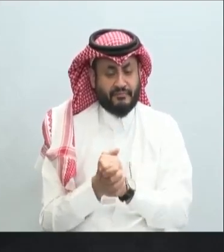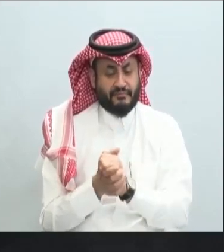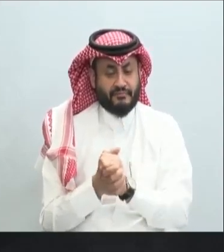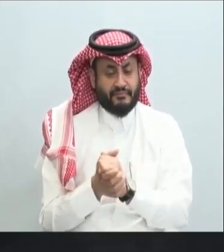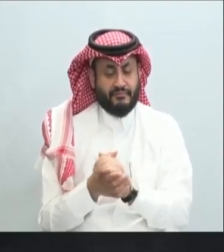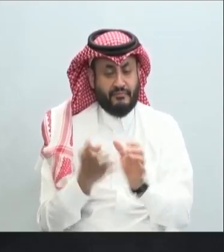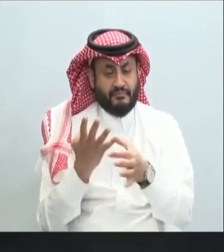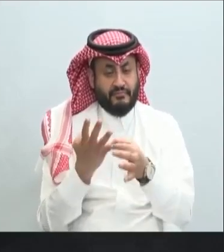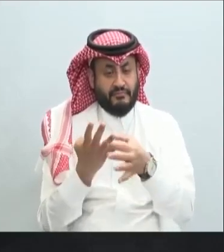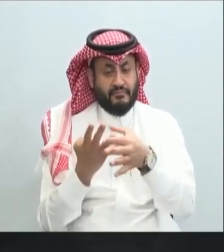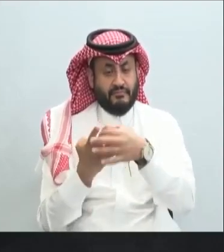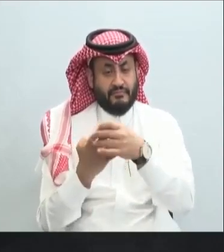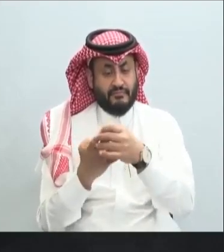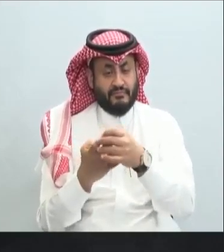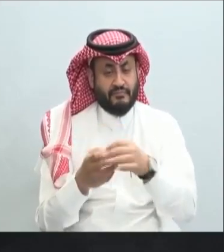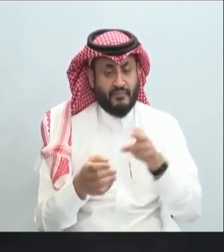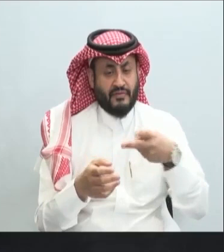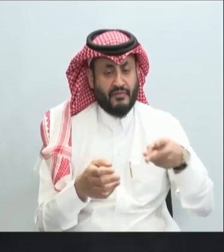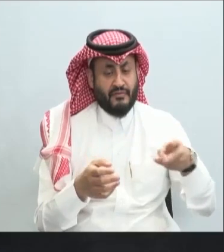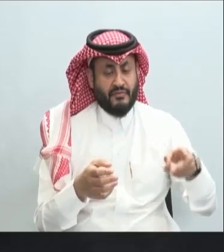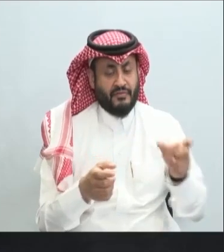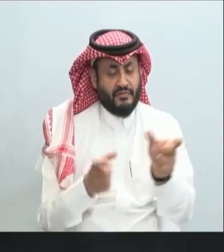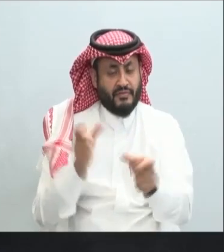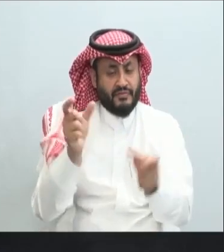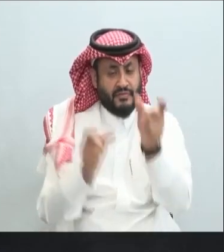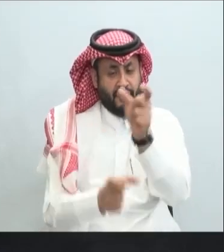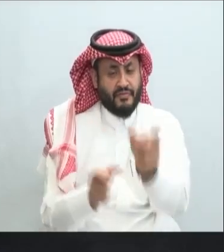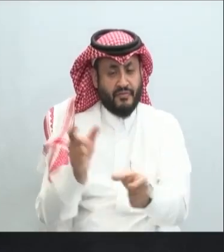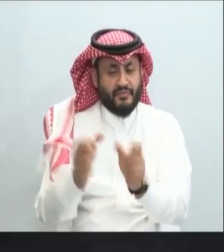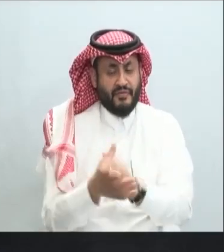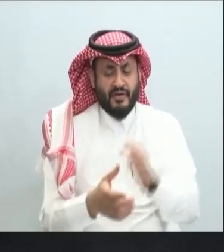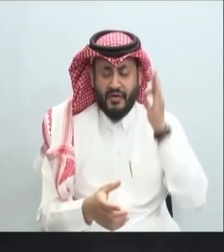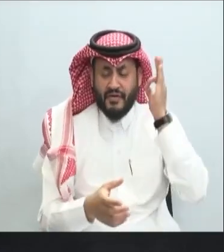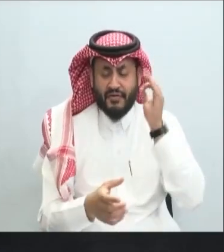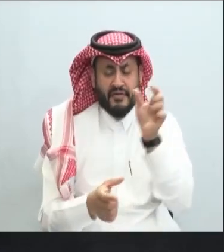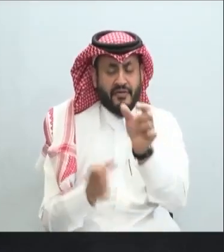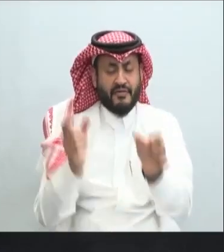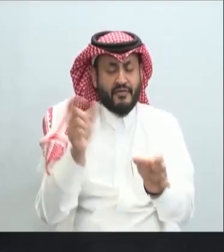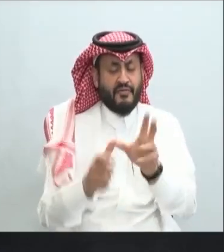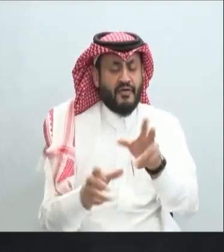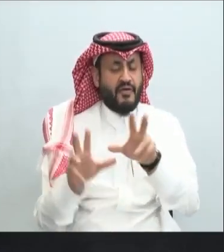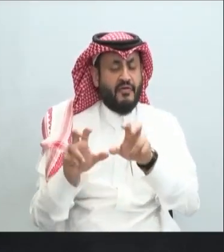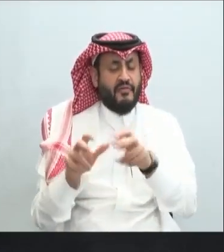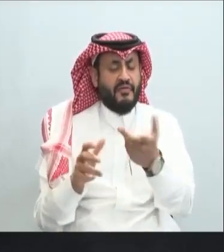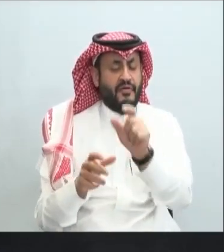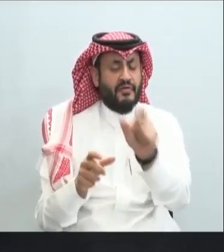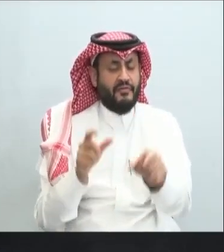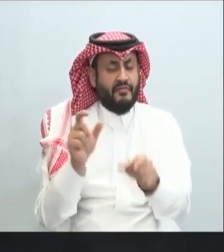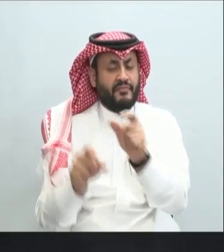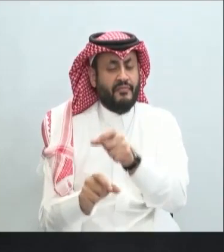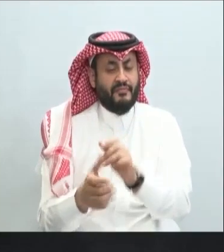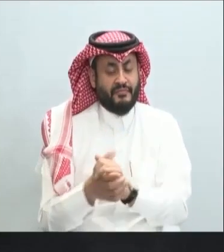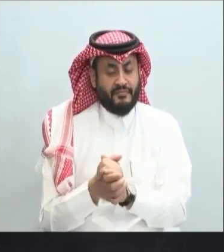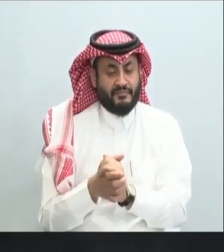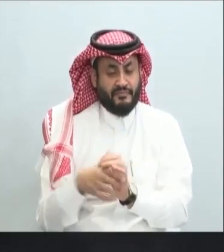have 4 different words, and we said that we need to listen to each word and decide what is the letter that we should